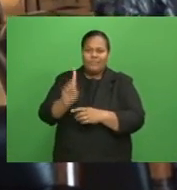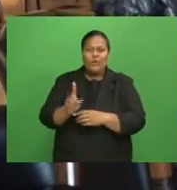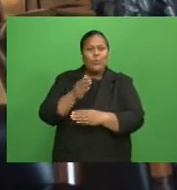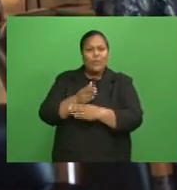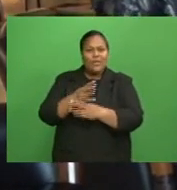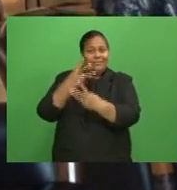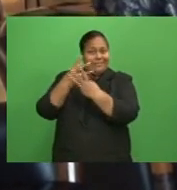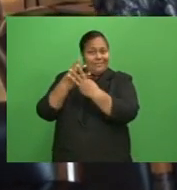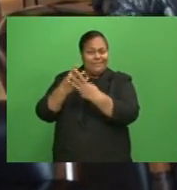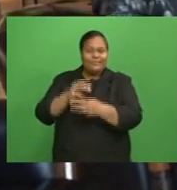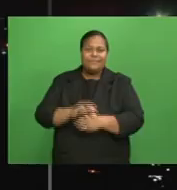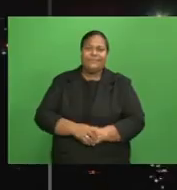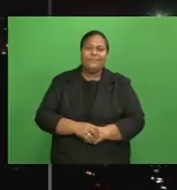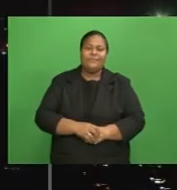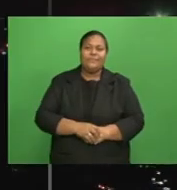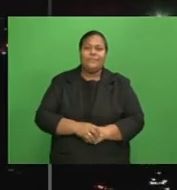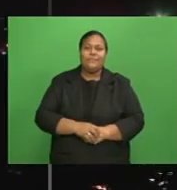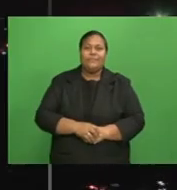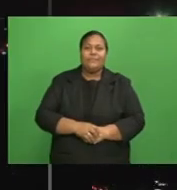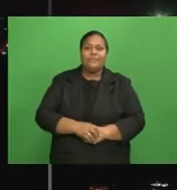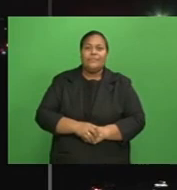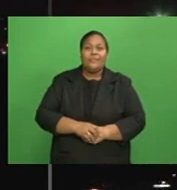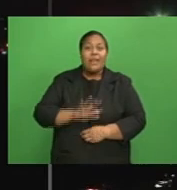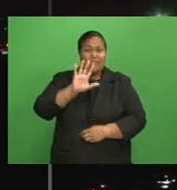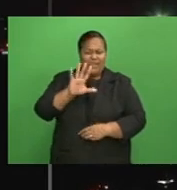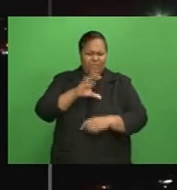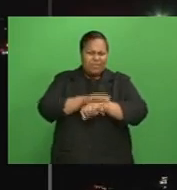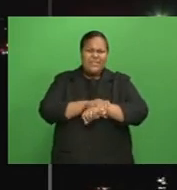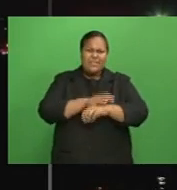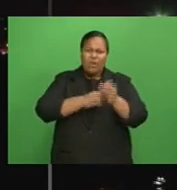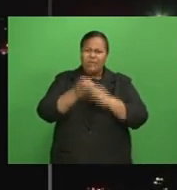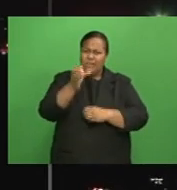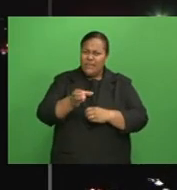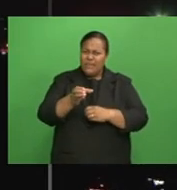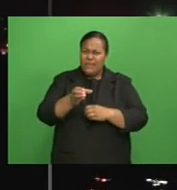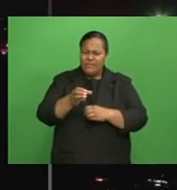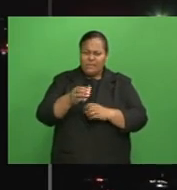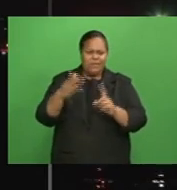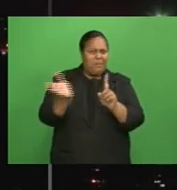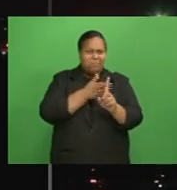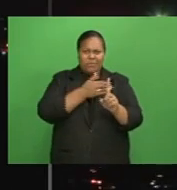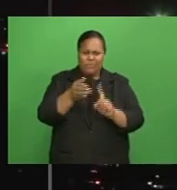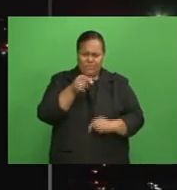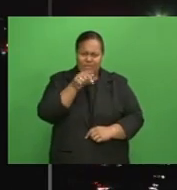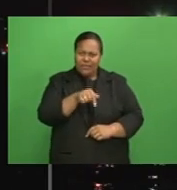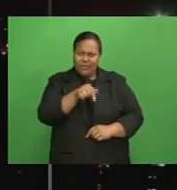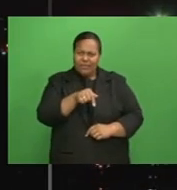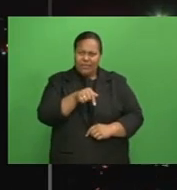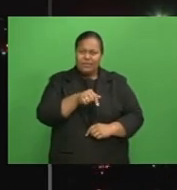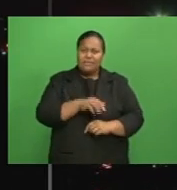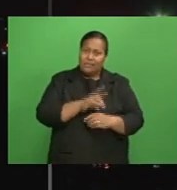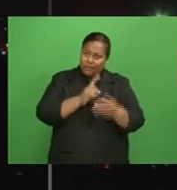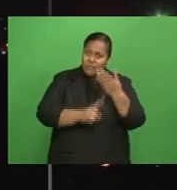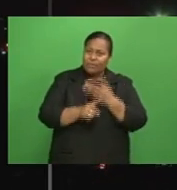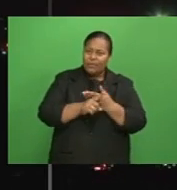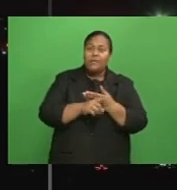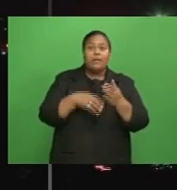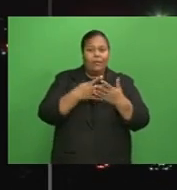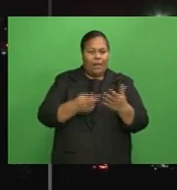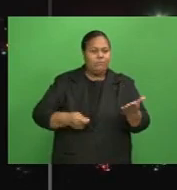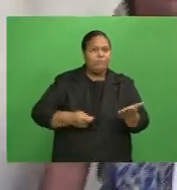Nand, FBC News. The 5 police officers who were charged with their alleged involvement in an assault case have been